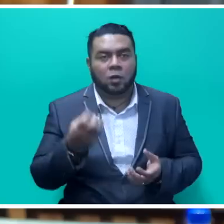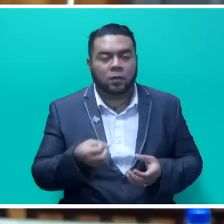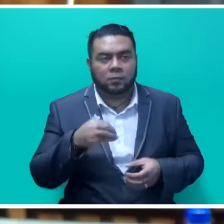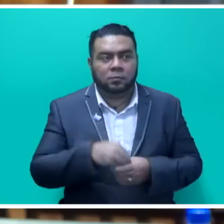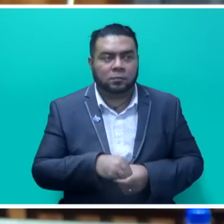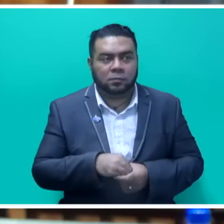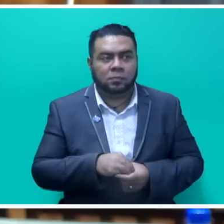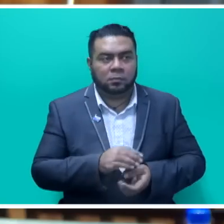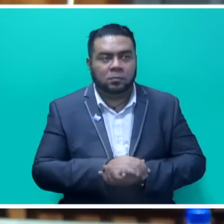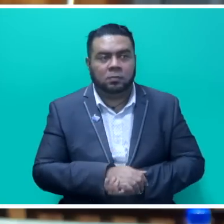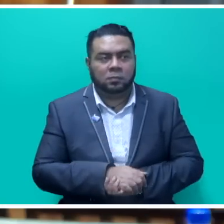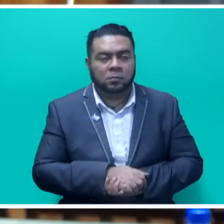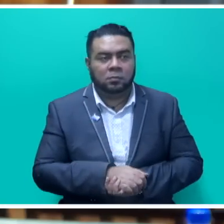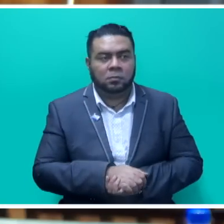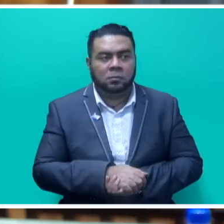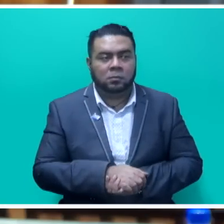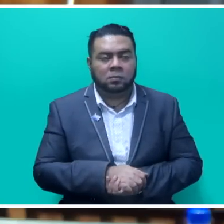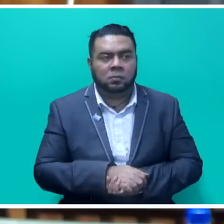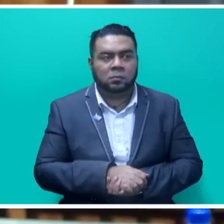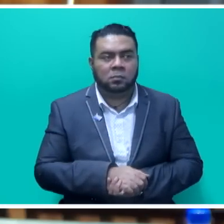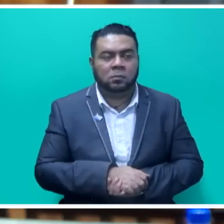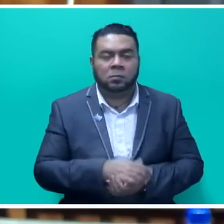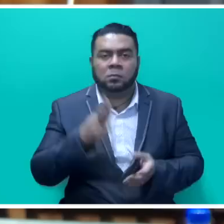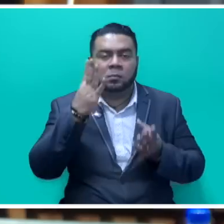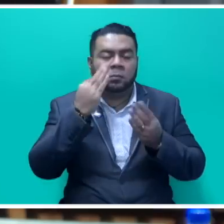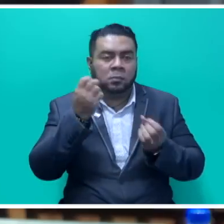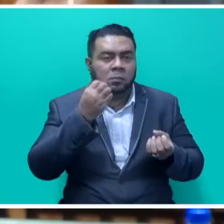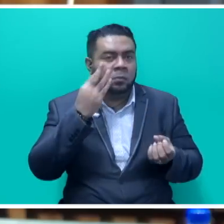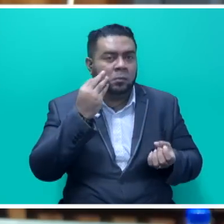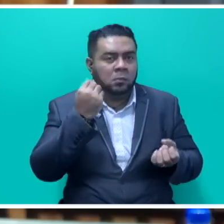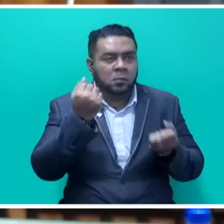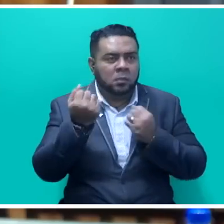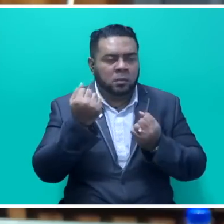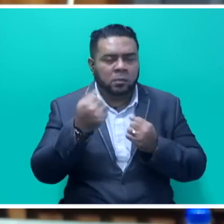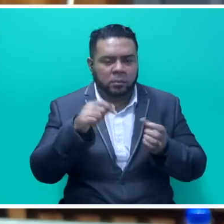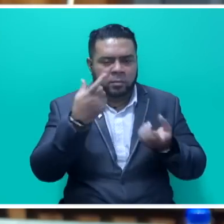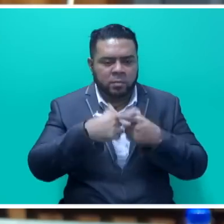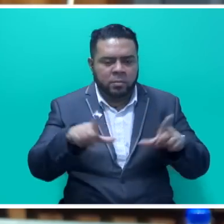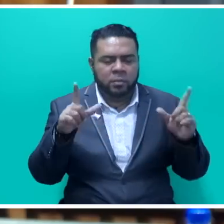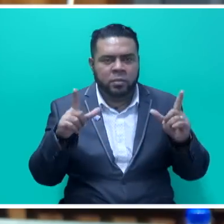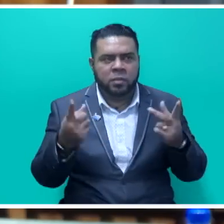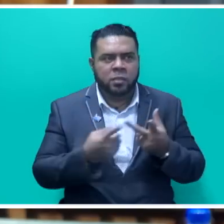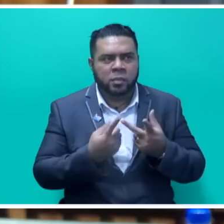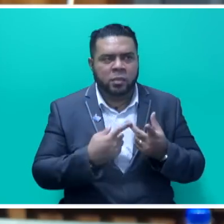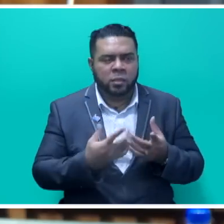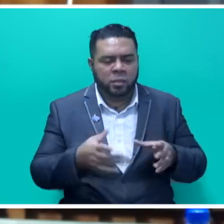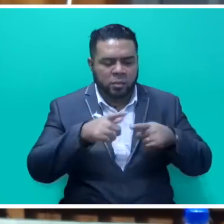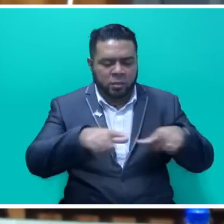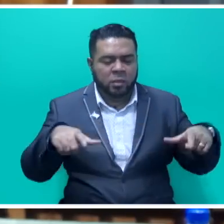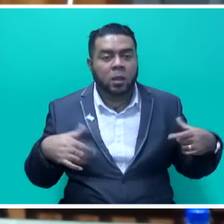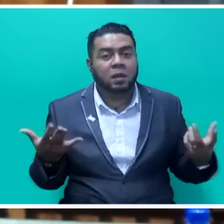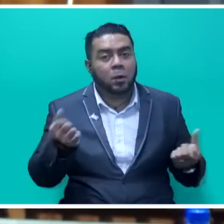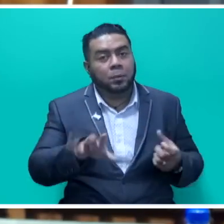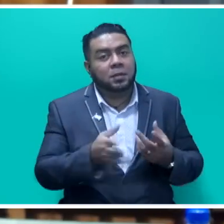like the municipal councils, Sugarcane Growers Council, and Mr. Speaker, as you know, the Cabinet has already made